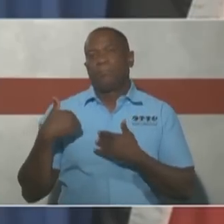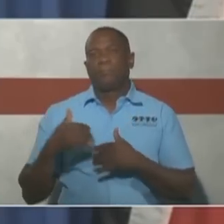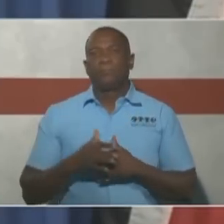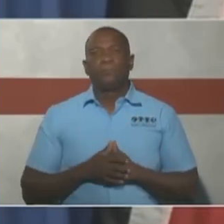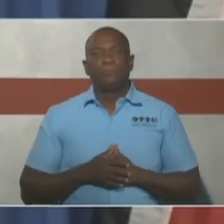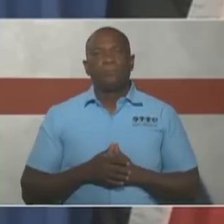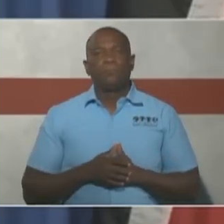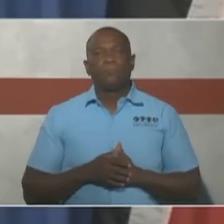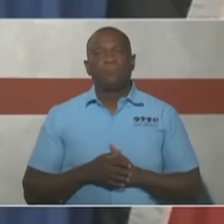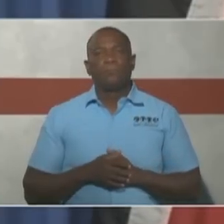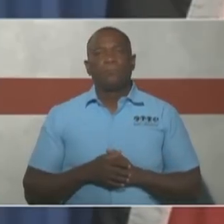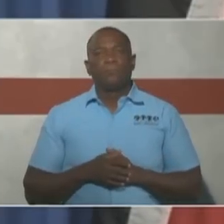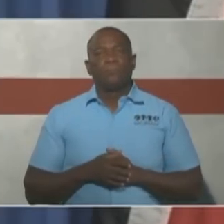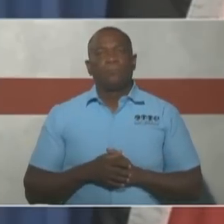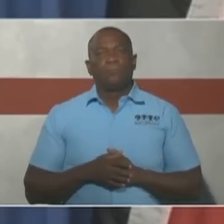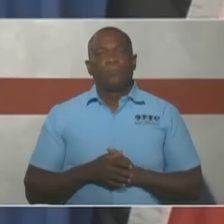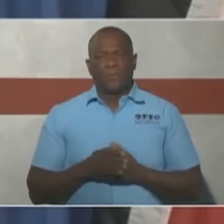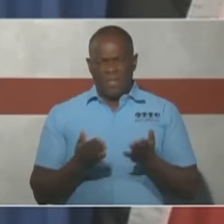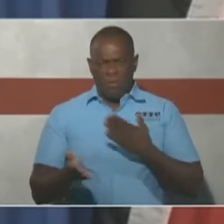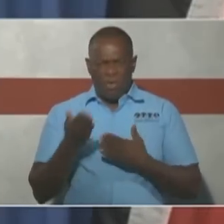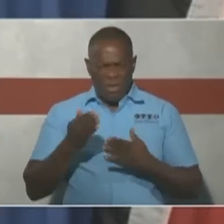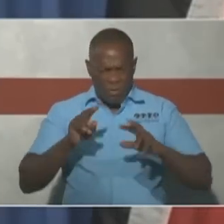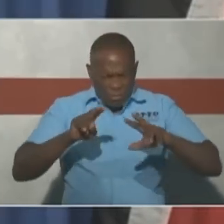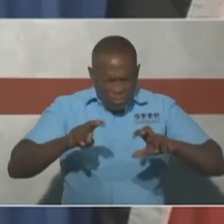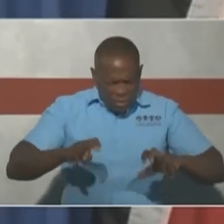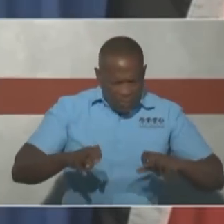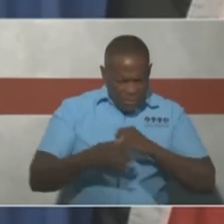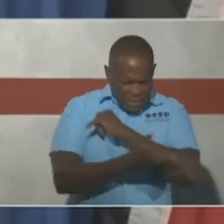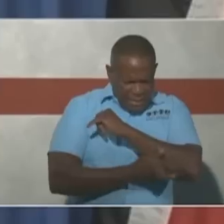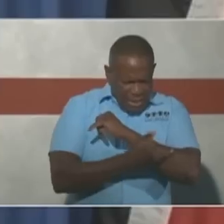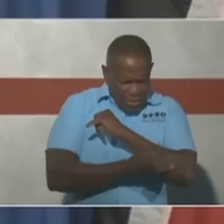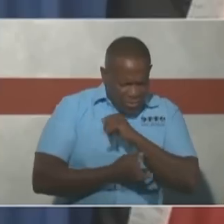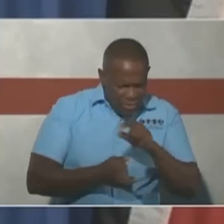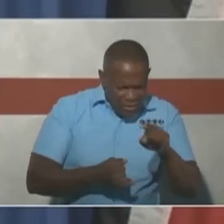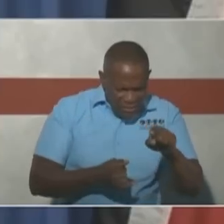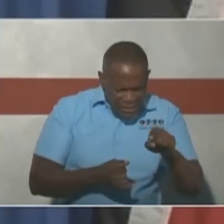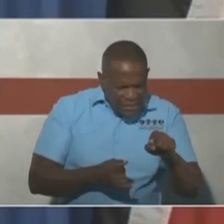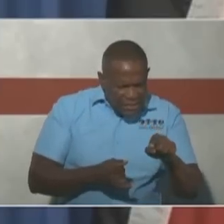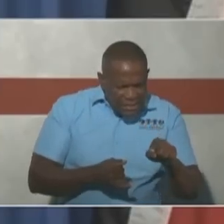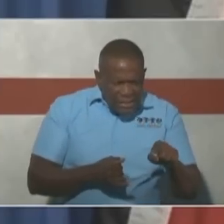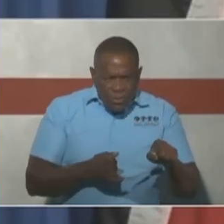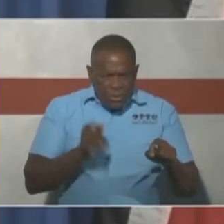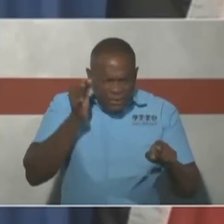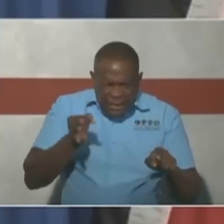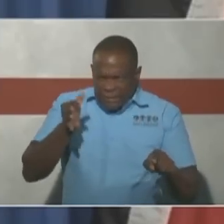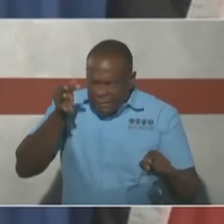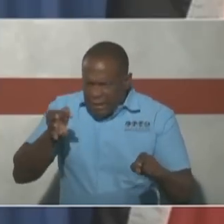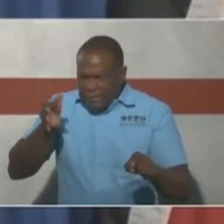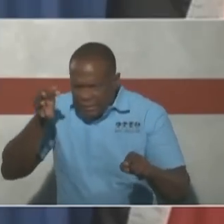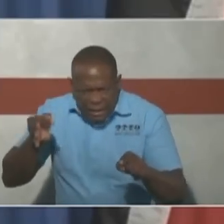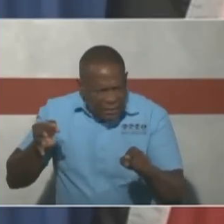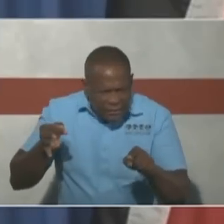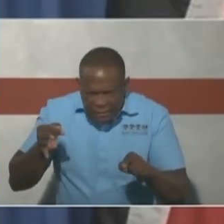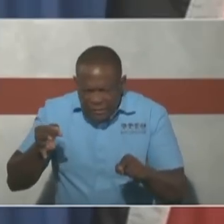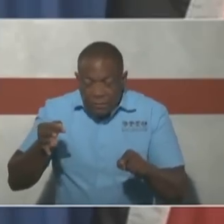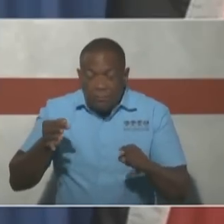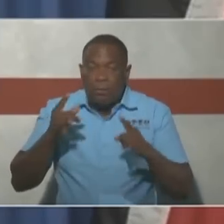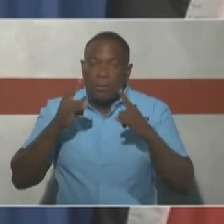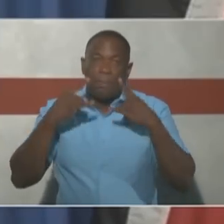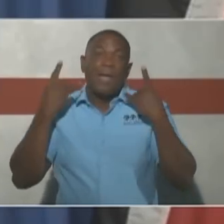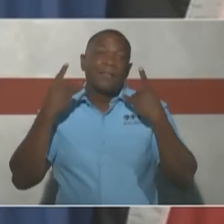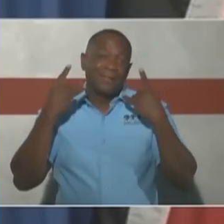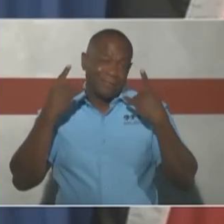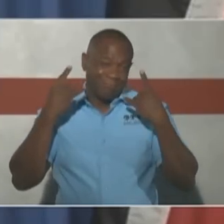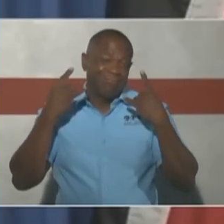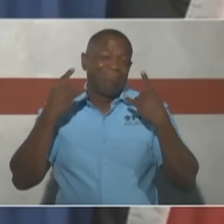You are a threat to them. That remains, that does not change. So we are asking for the personal responsibility.